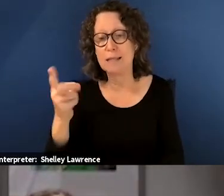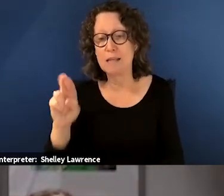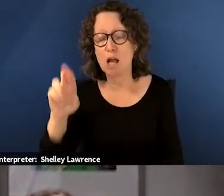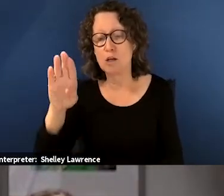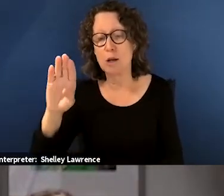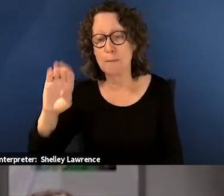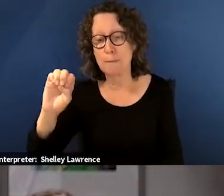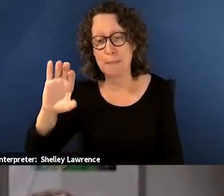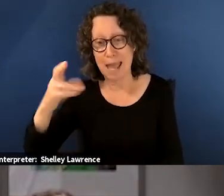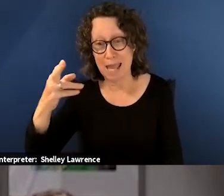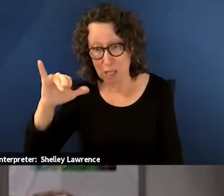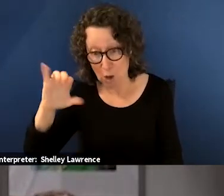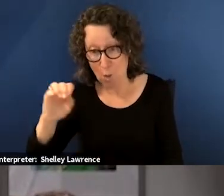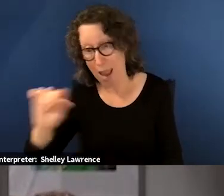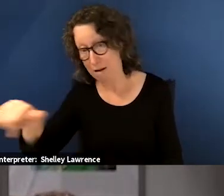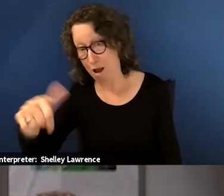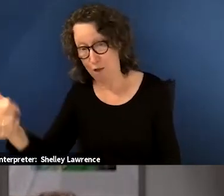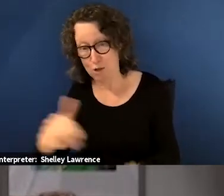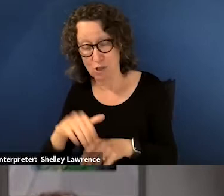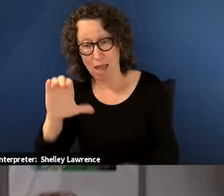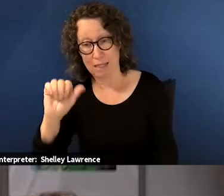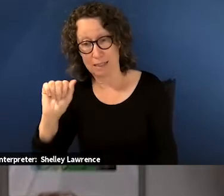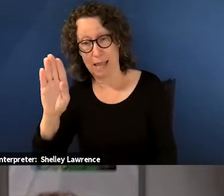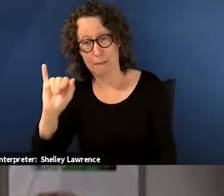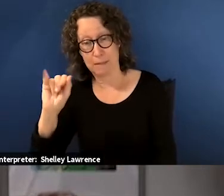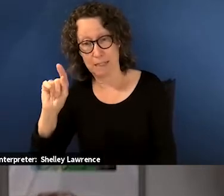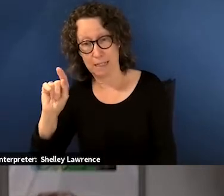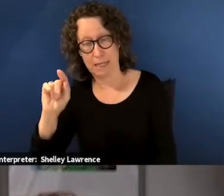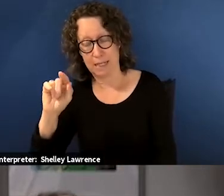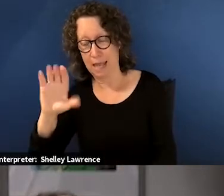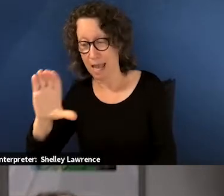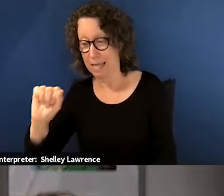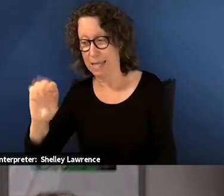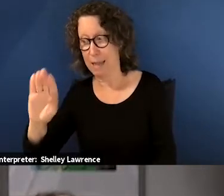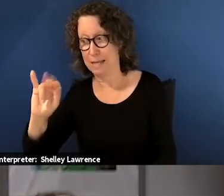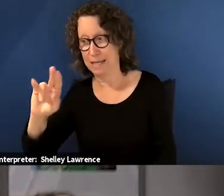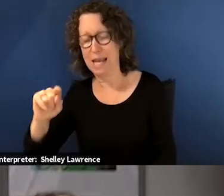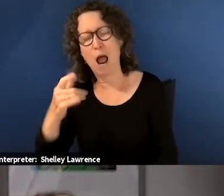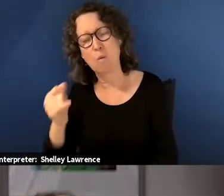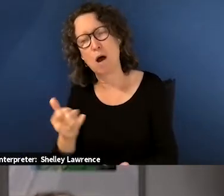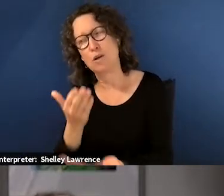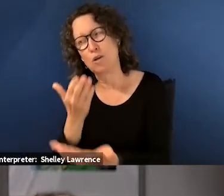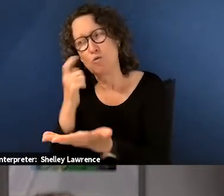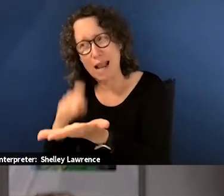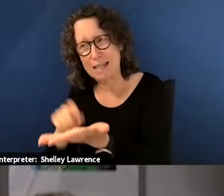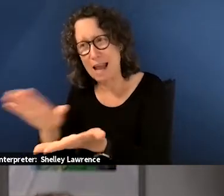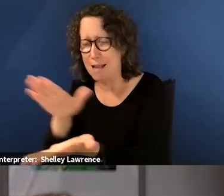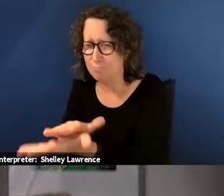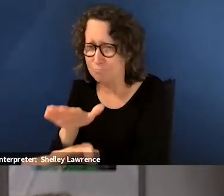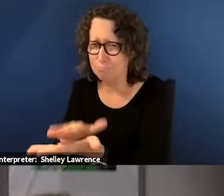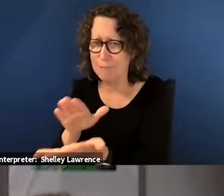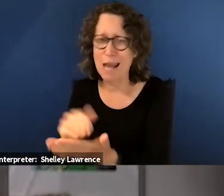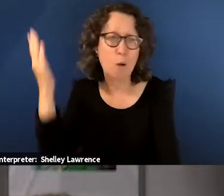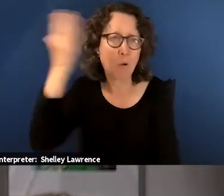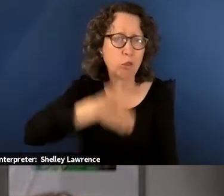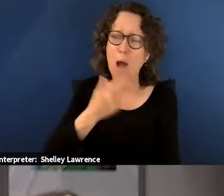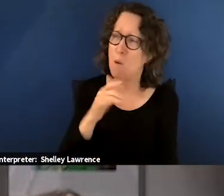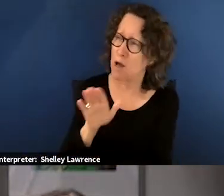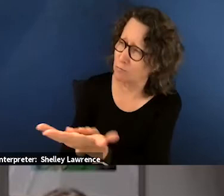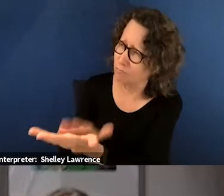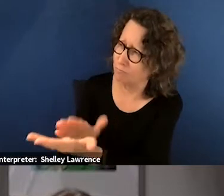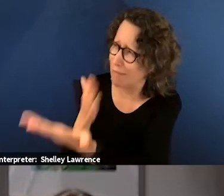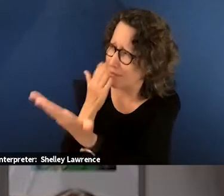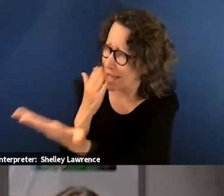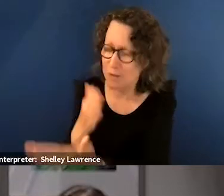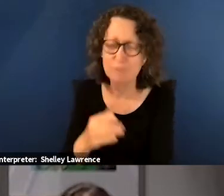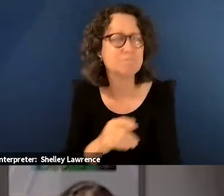cabinet. But I do want to recognize how much they have been working, and I just don't want it to be missed. Thank you.